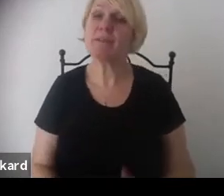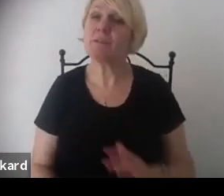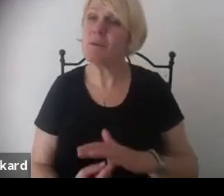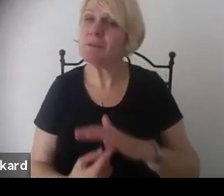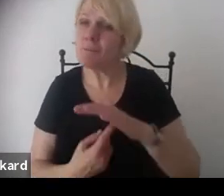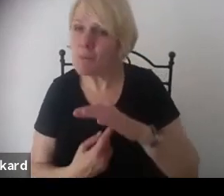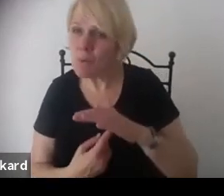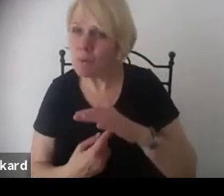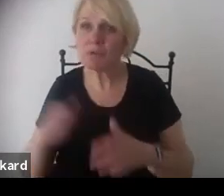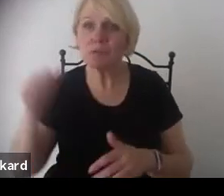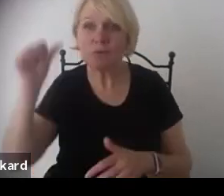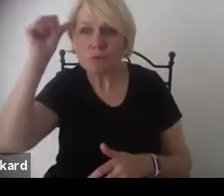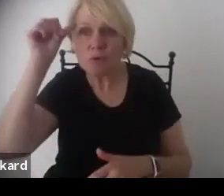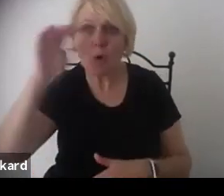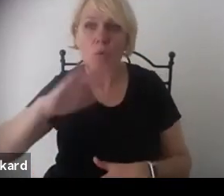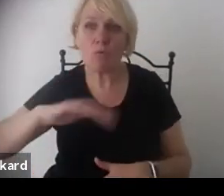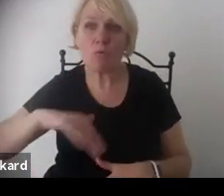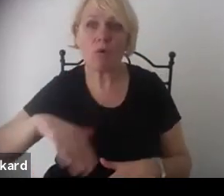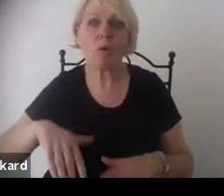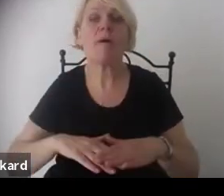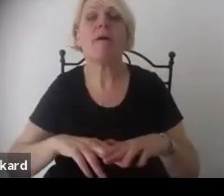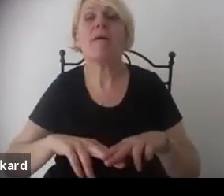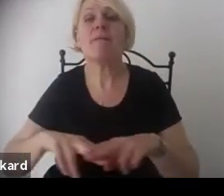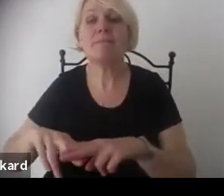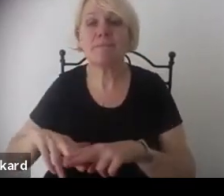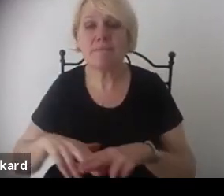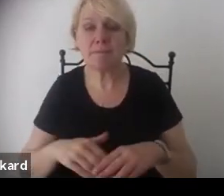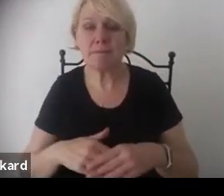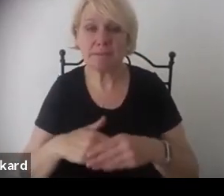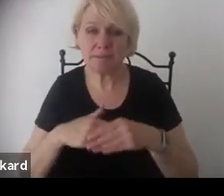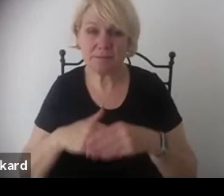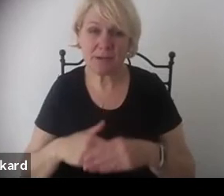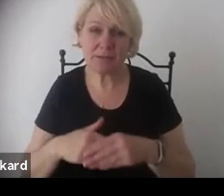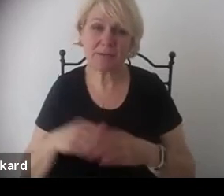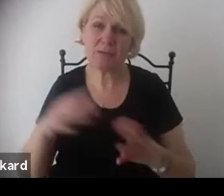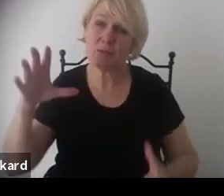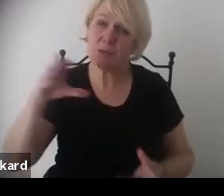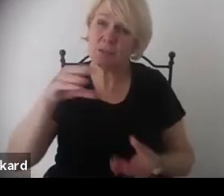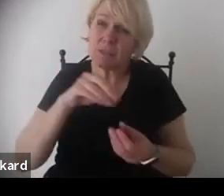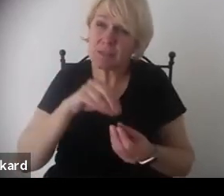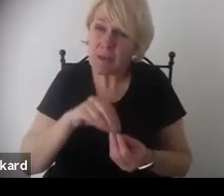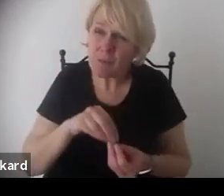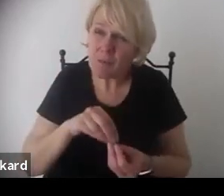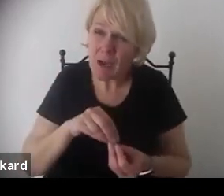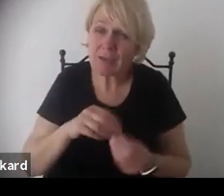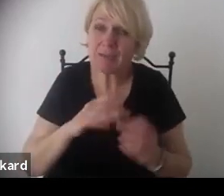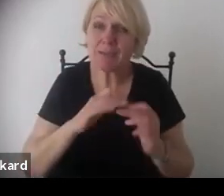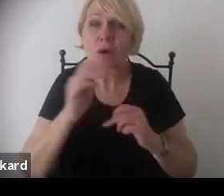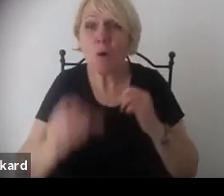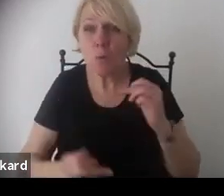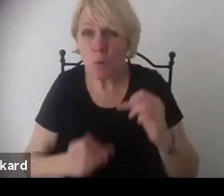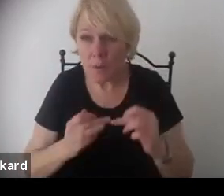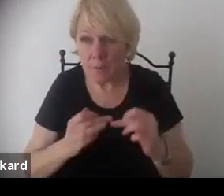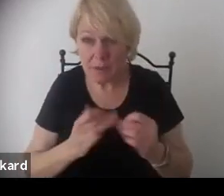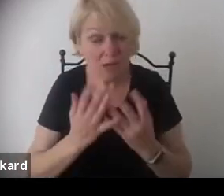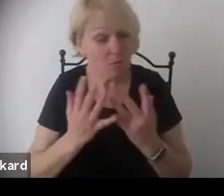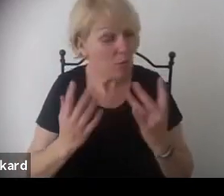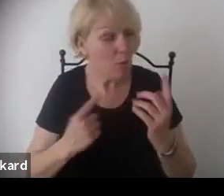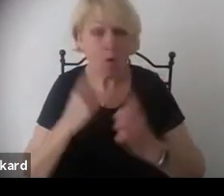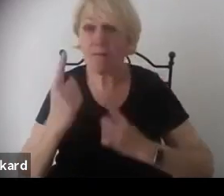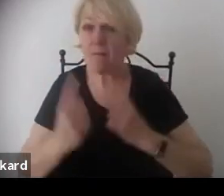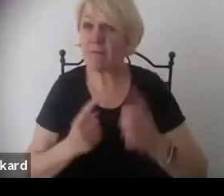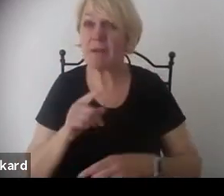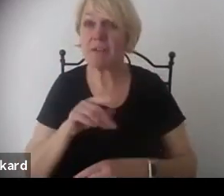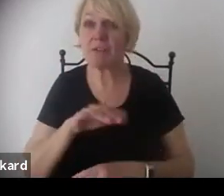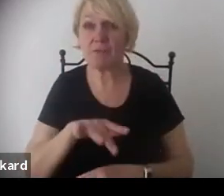friends. So just to summarize, really, as a starting point, our website, definitely there is a lot of information there,